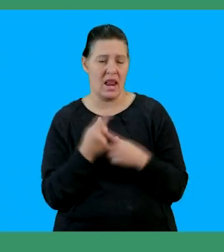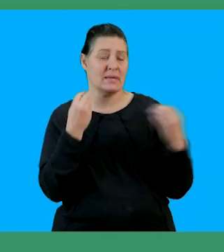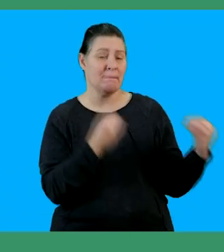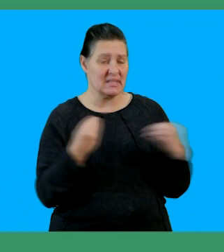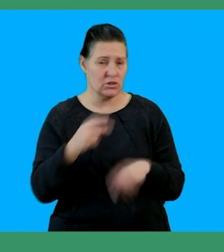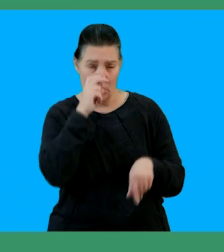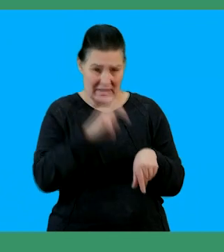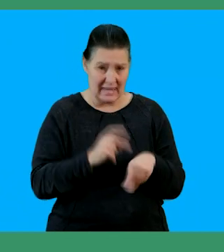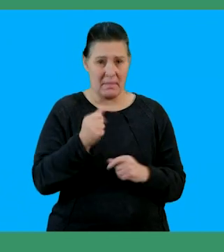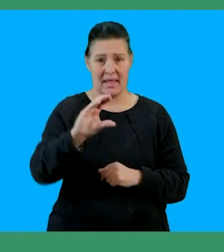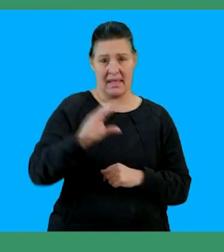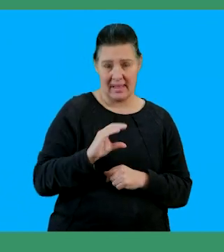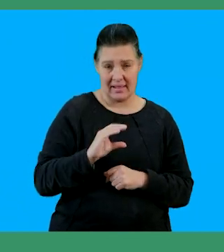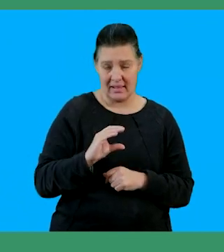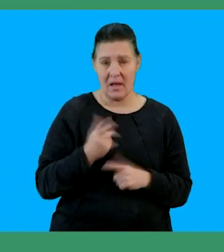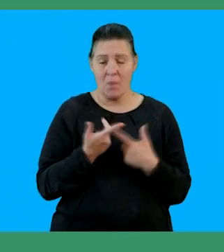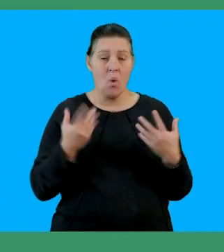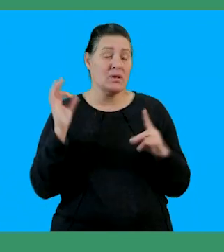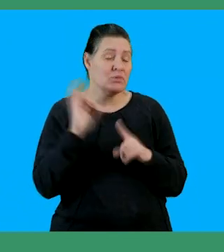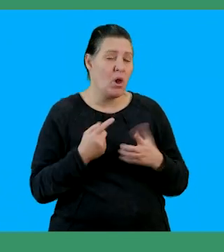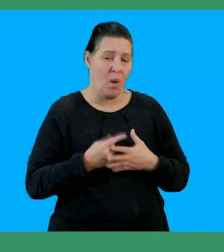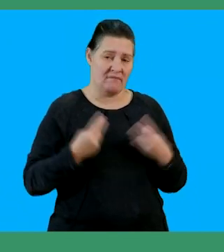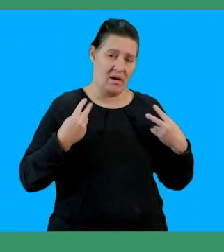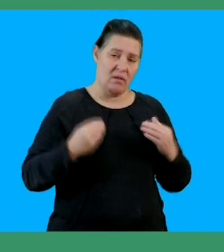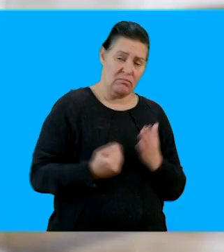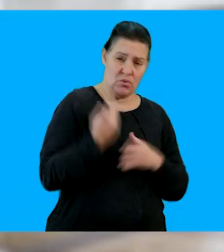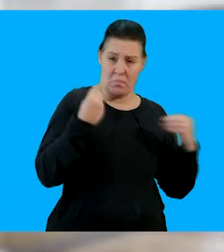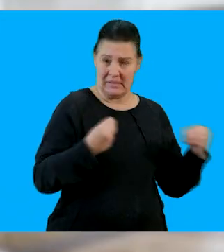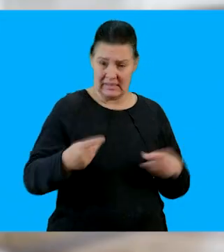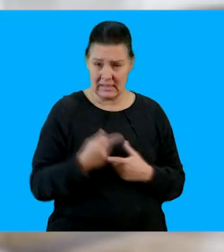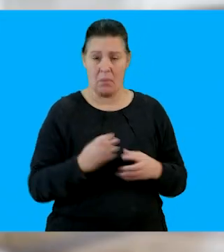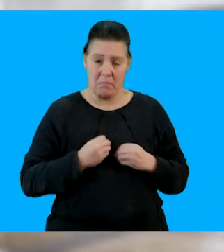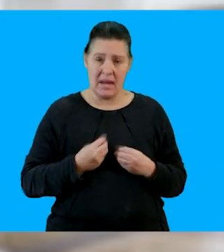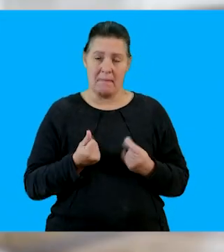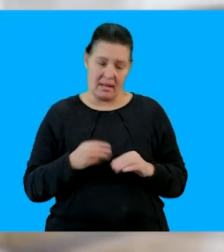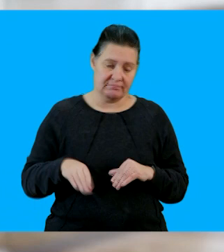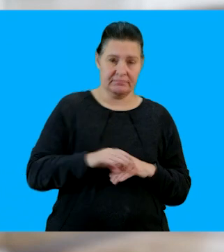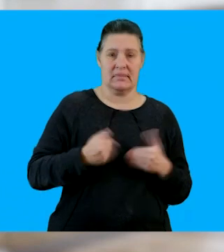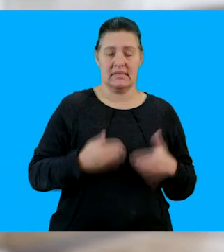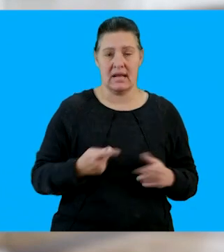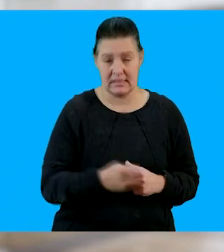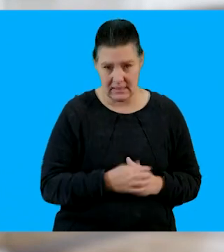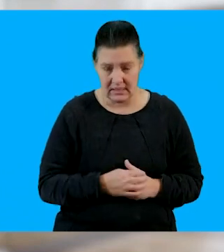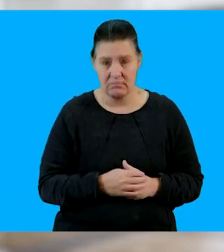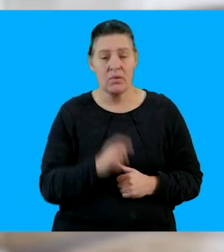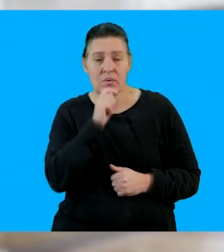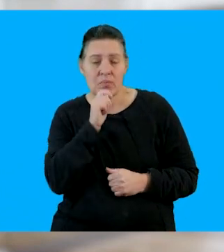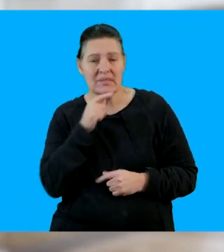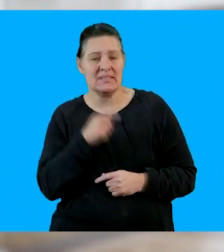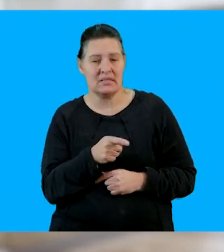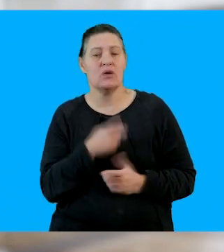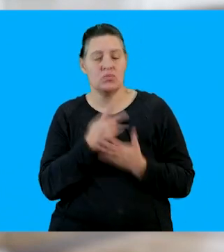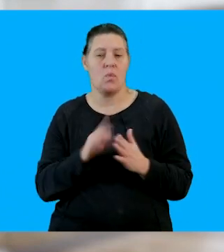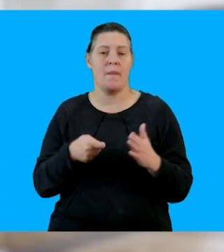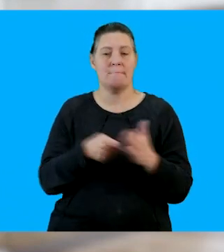a business, we need money. More especially, we are starting a new business, we need startup money, the money that we are going to use